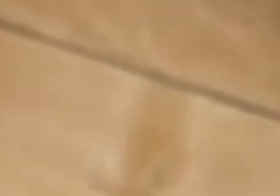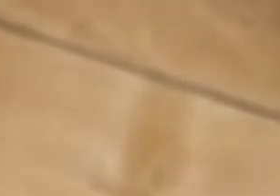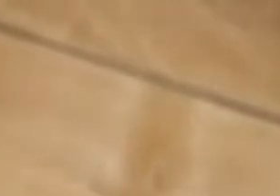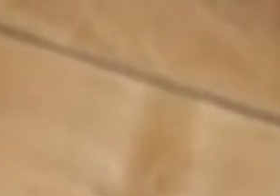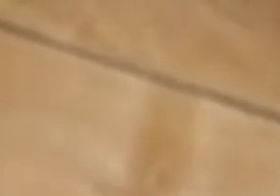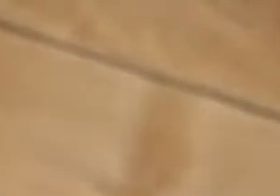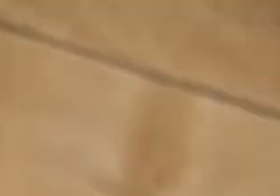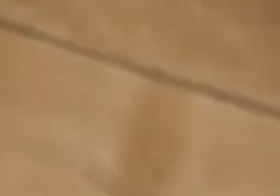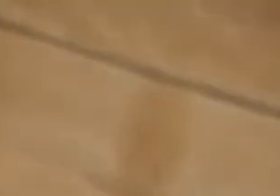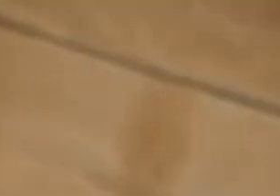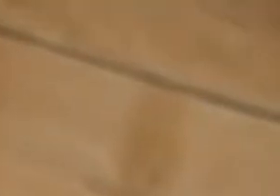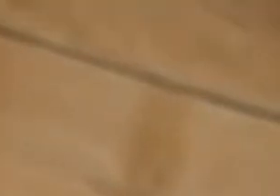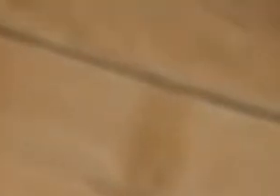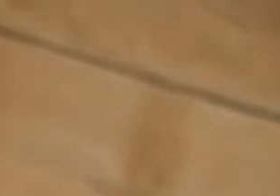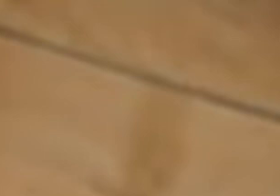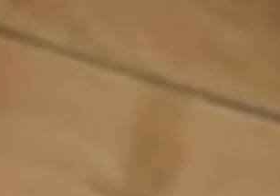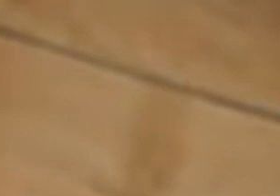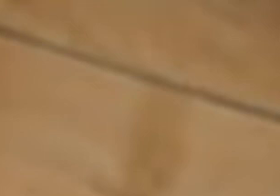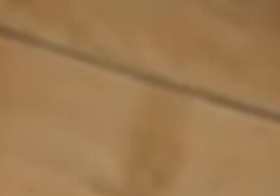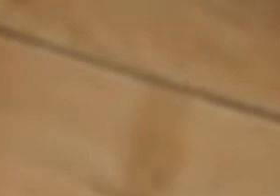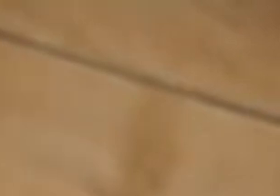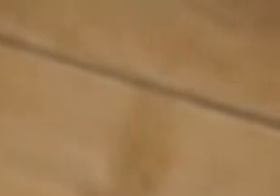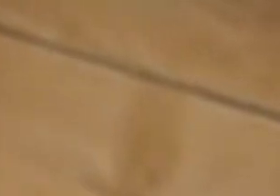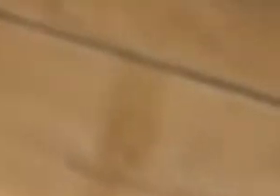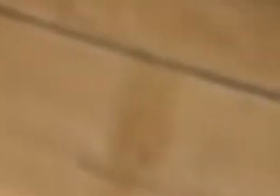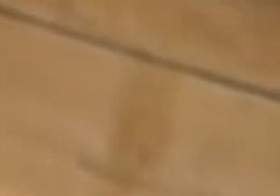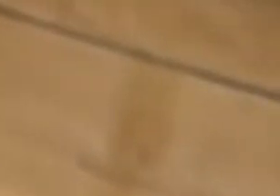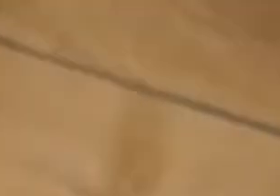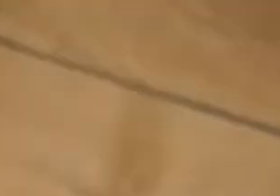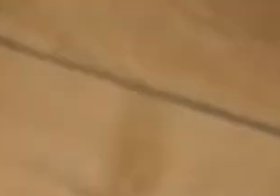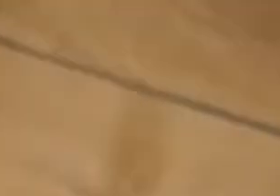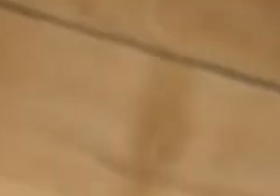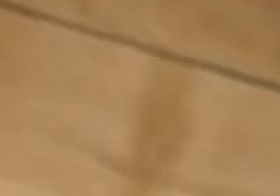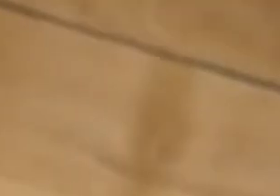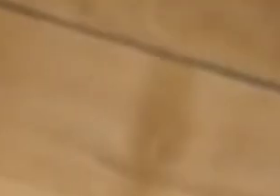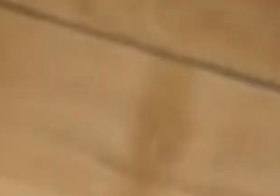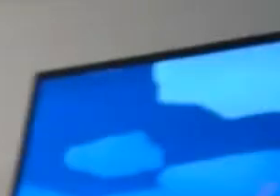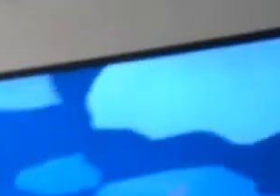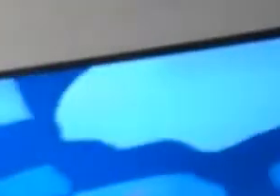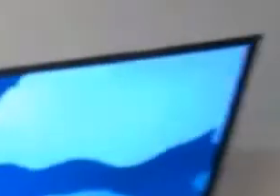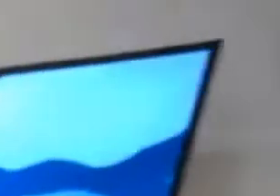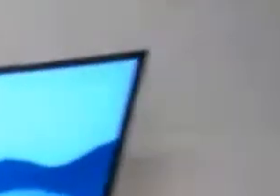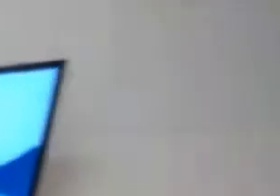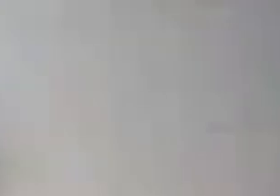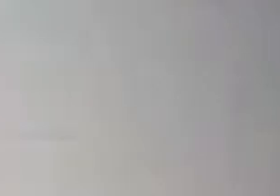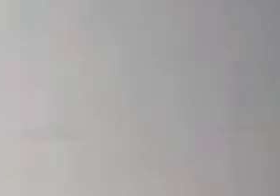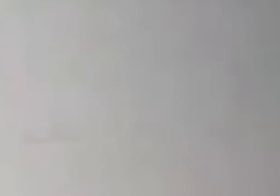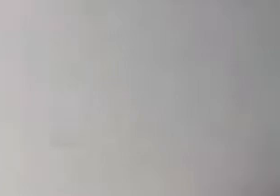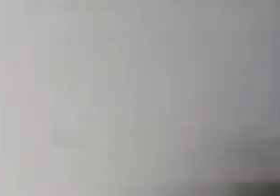ability. First, the game plank must be calibrated by prompting the individual to lean in 4 directions before